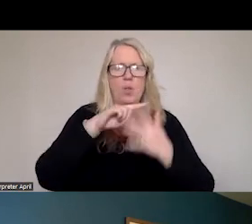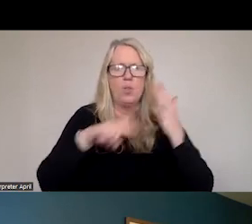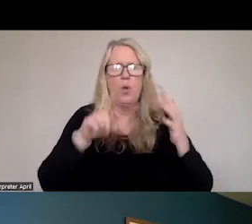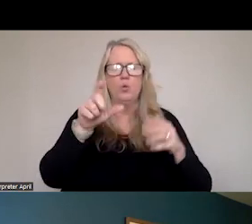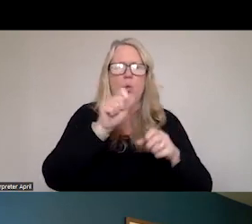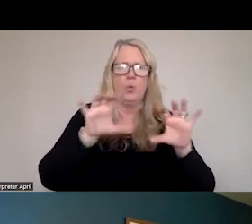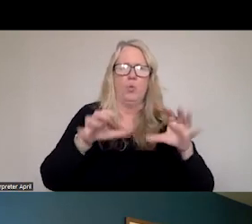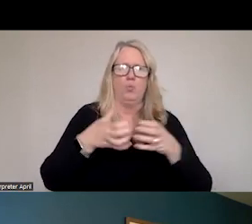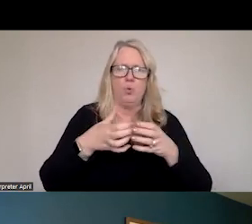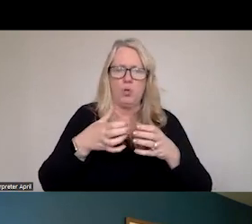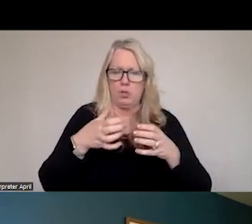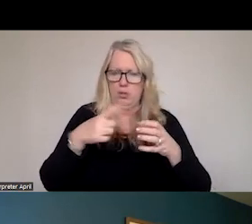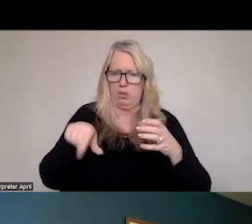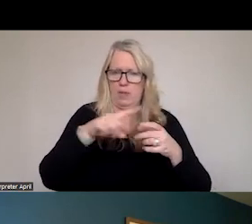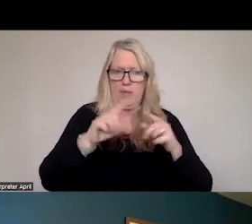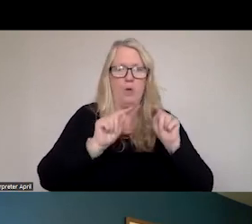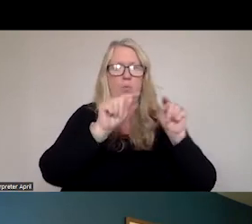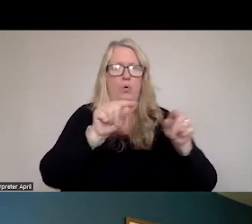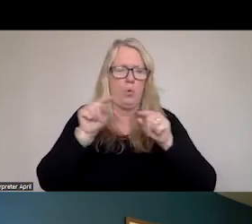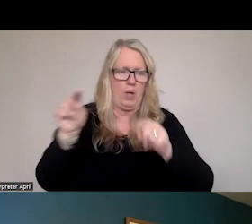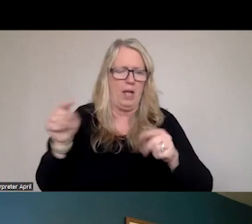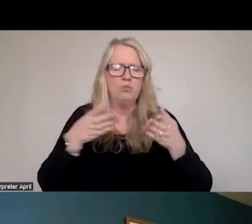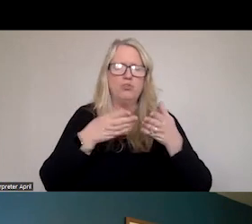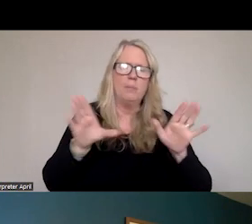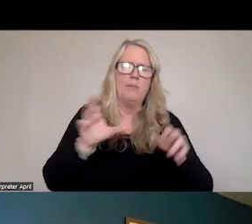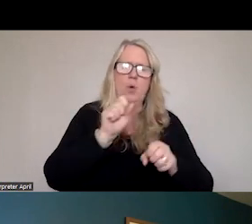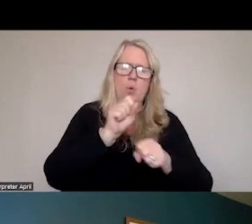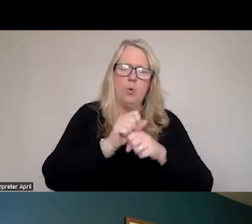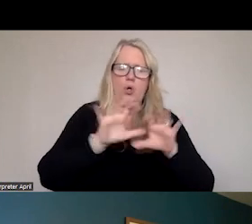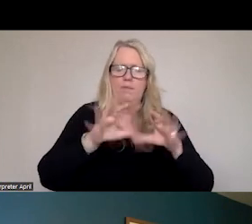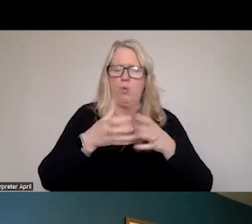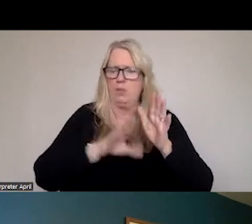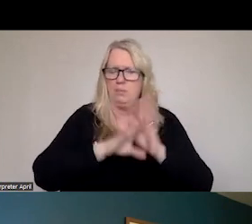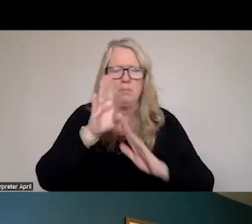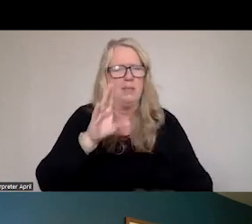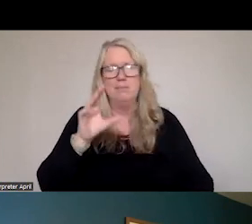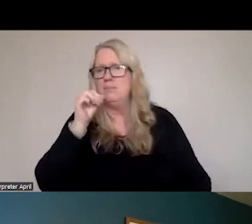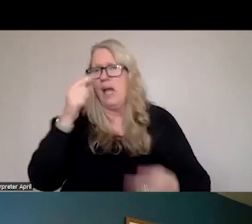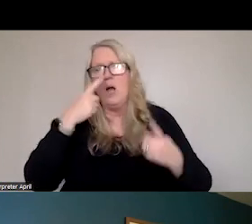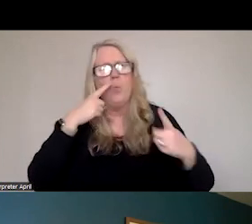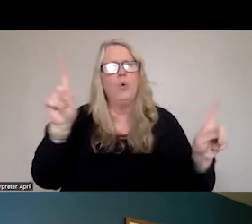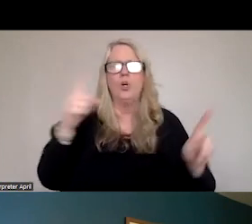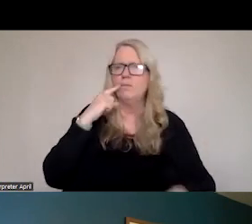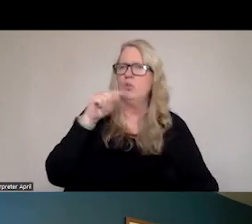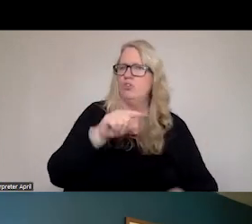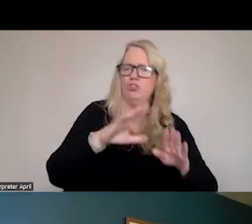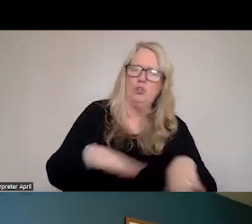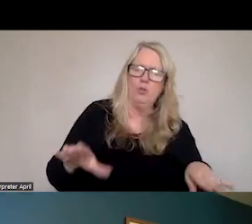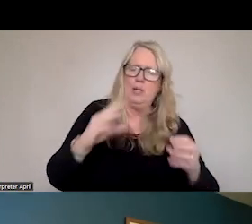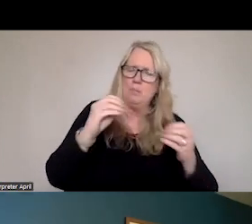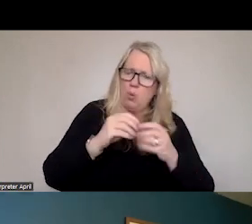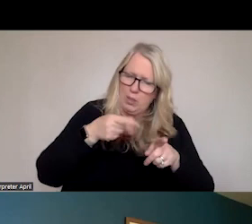go out, generic models of workforce development do not work for children, that there needs to be